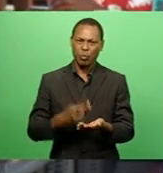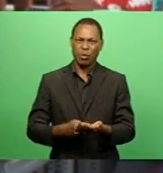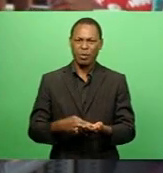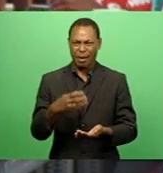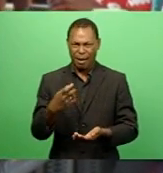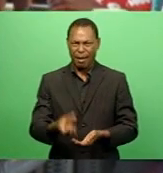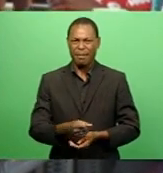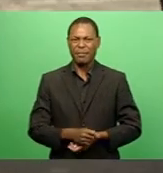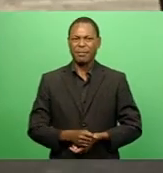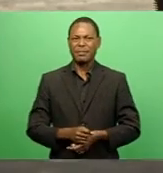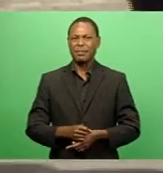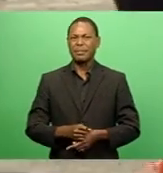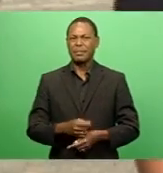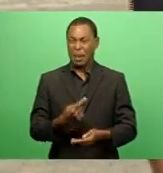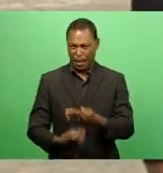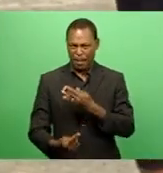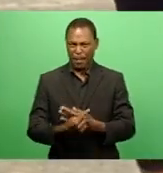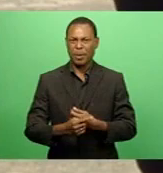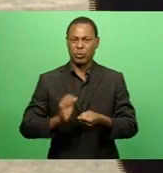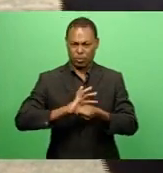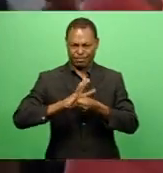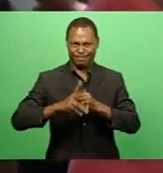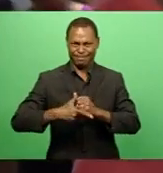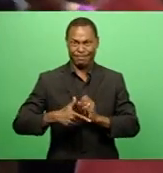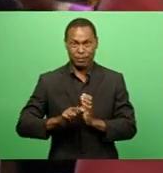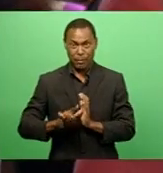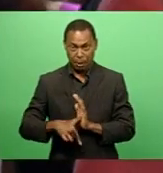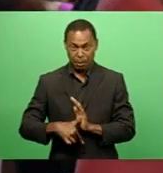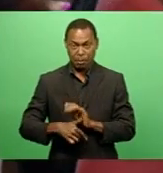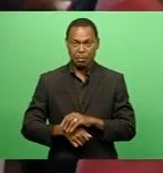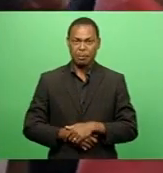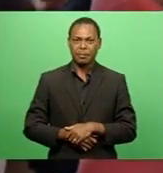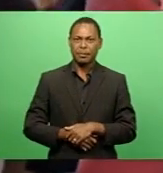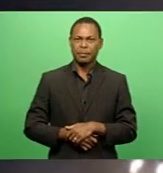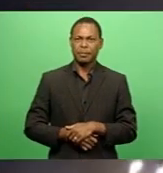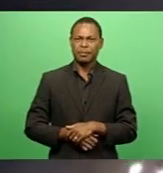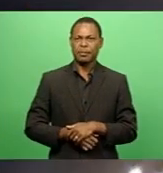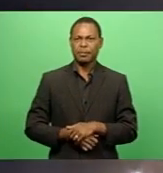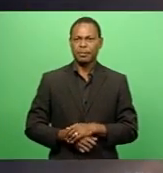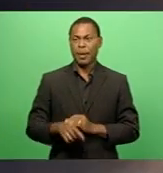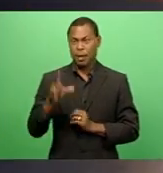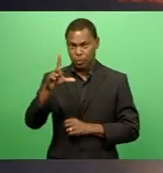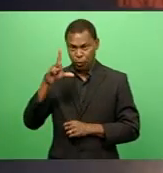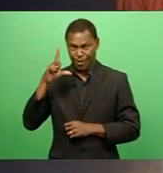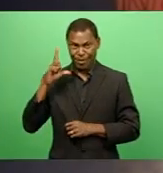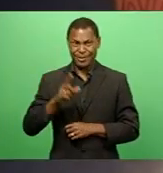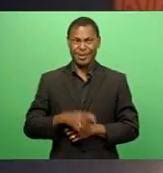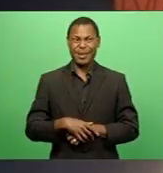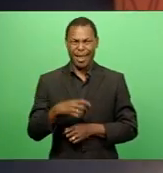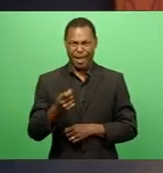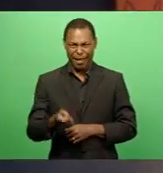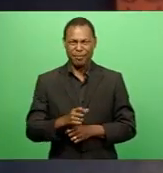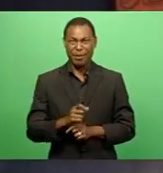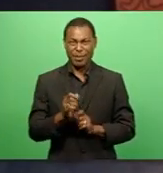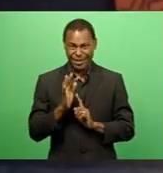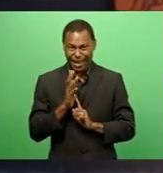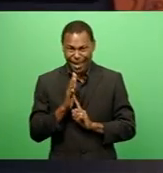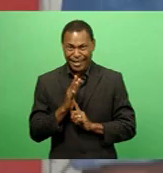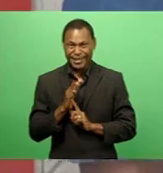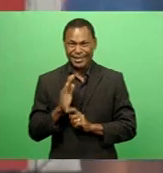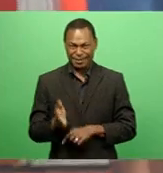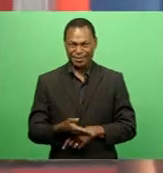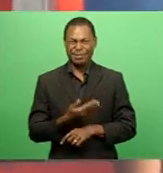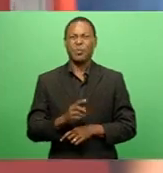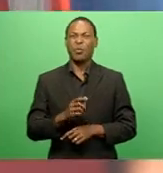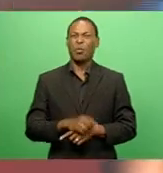cases of violence during the COVID-19 lockdown. A vigil was held yesterday evening to remember women who have fallen victims of